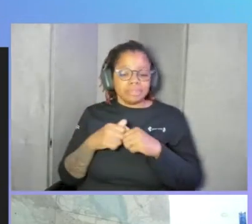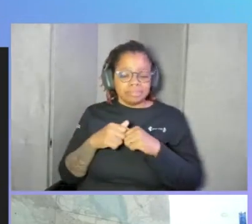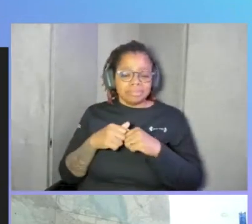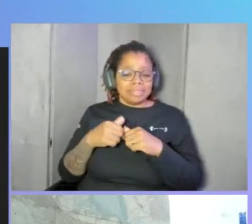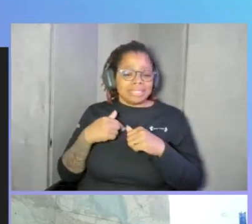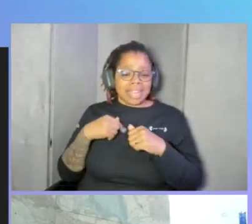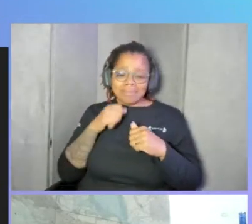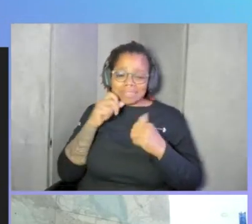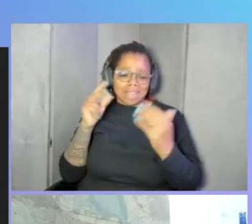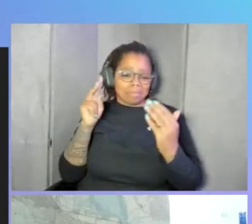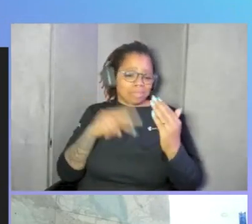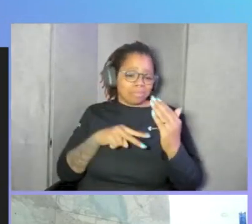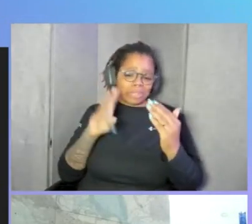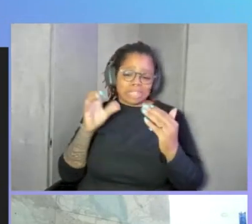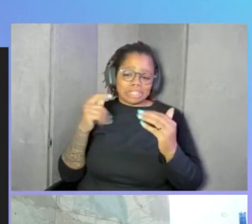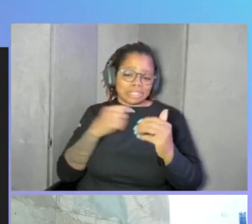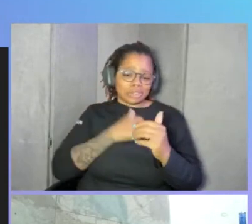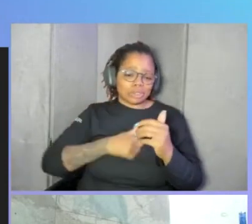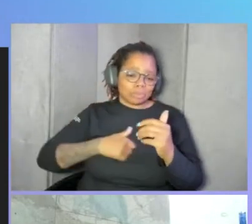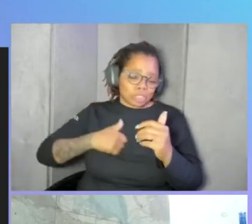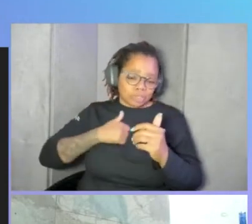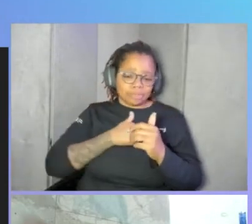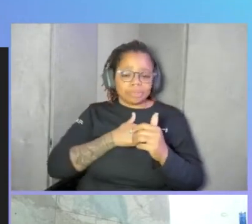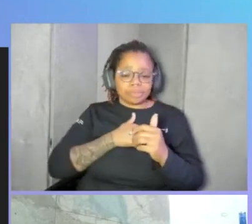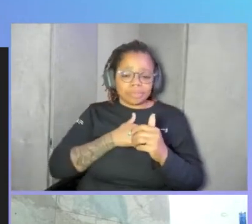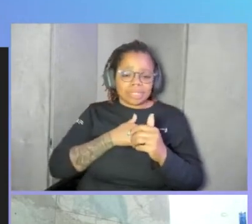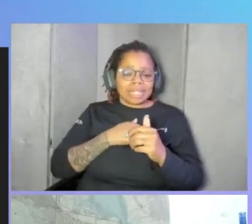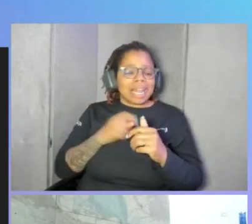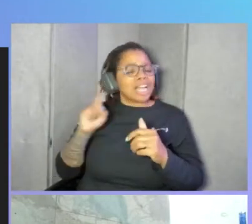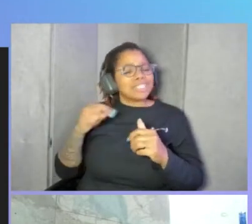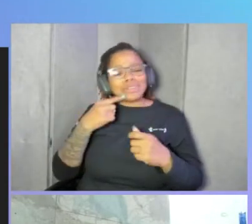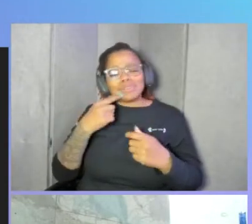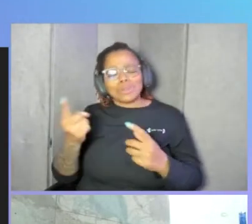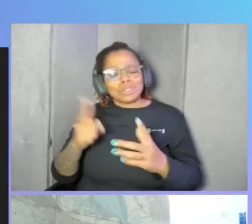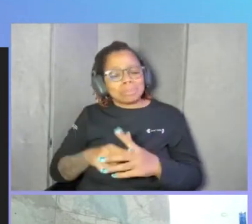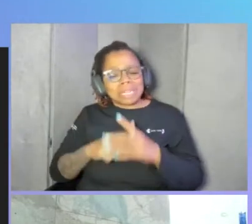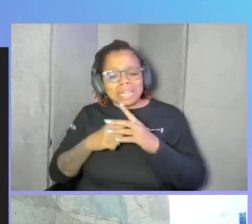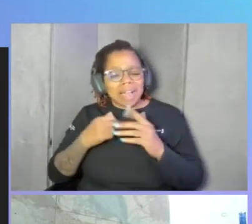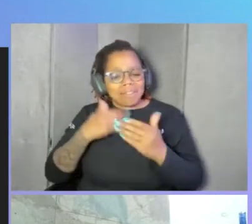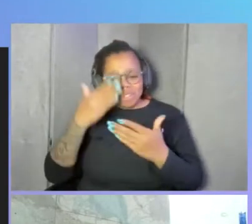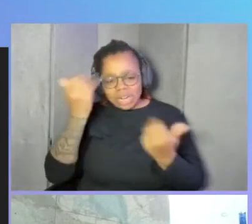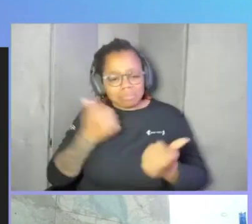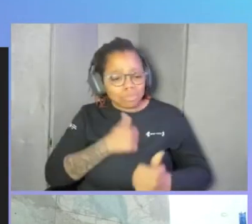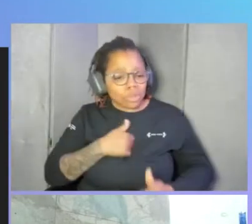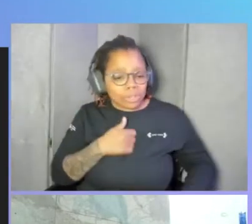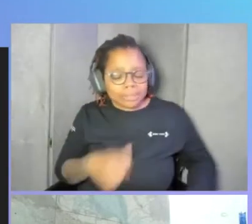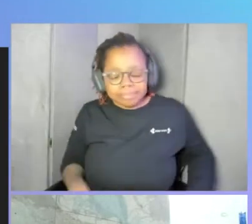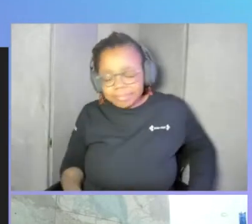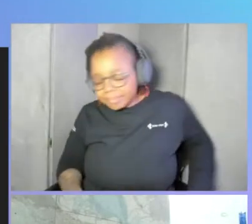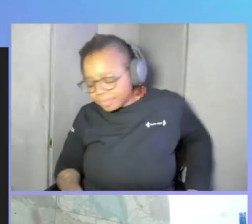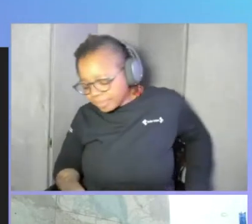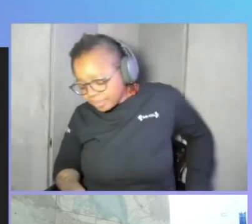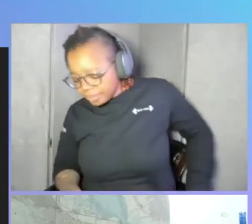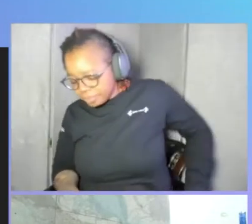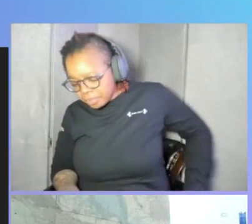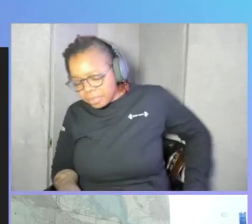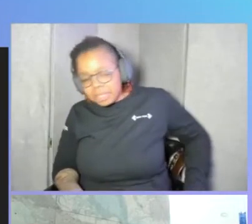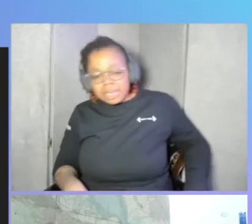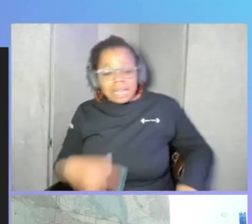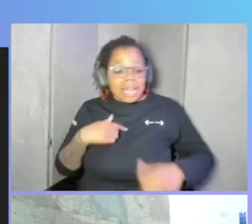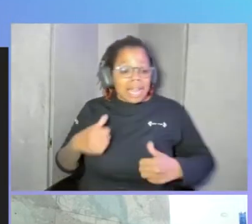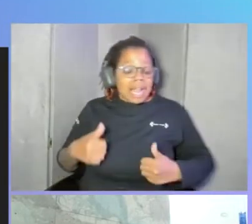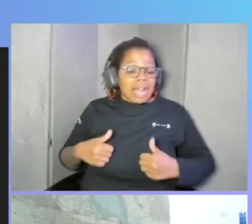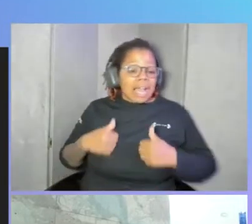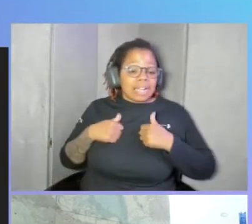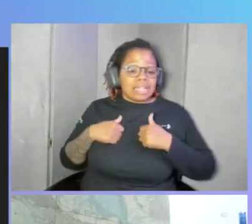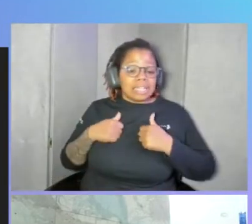been following the chat, so apologies. And I should have told you up front. I forgot. I'm sorry. I live on